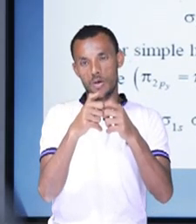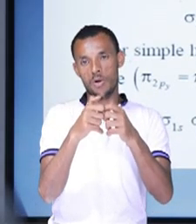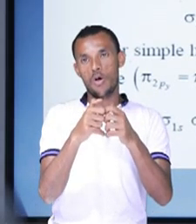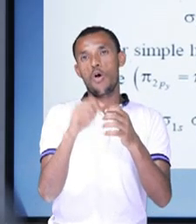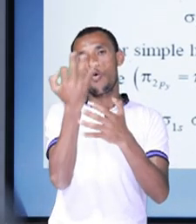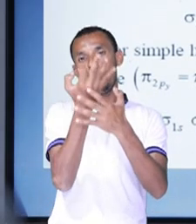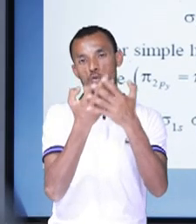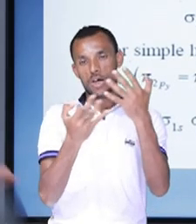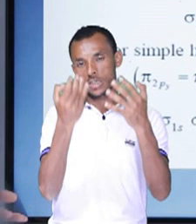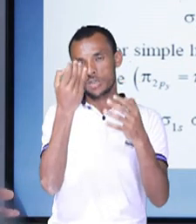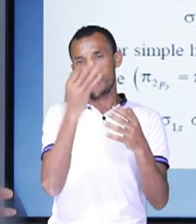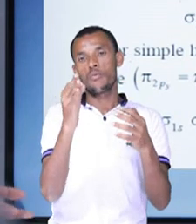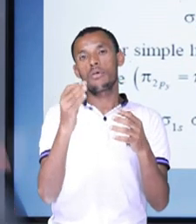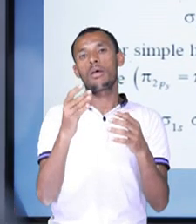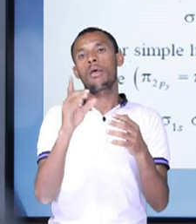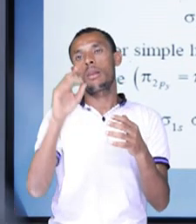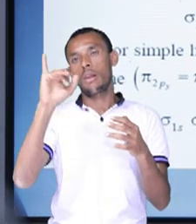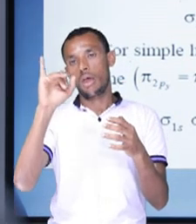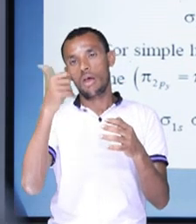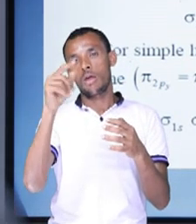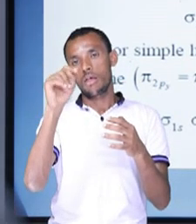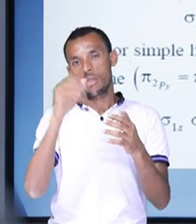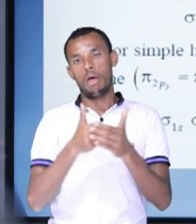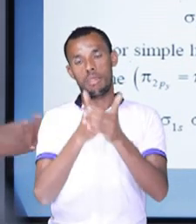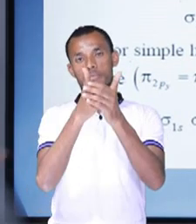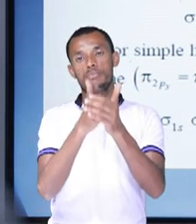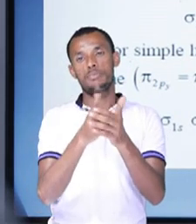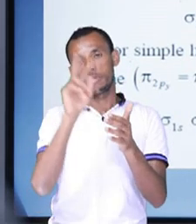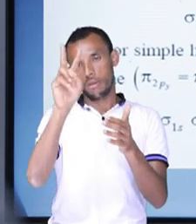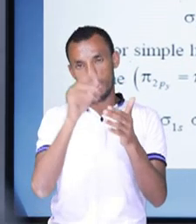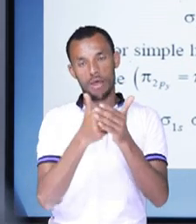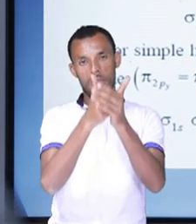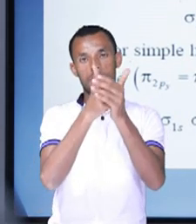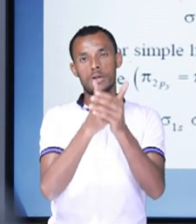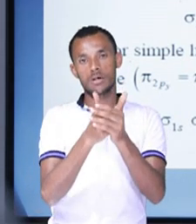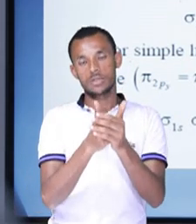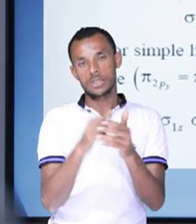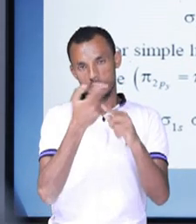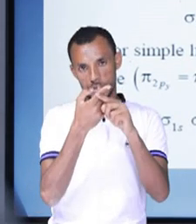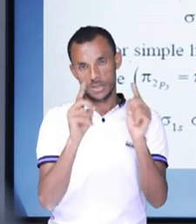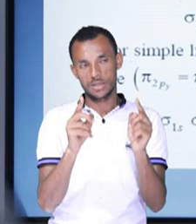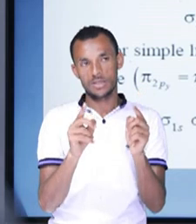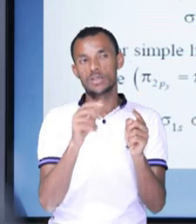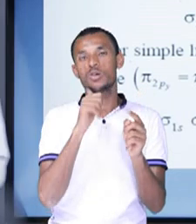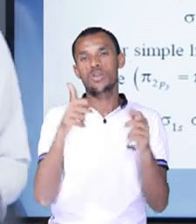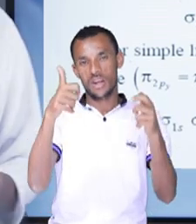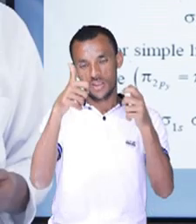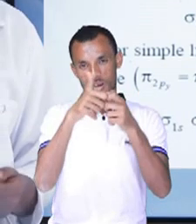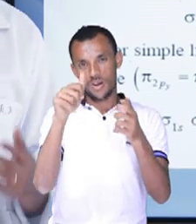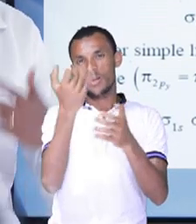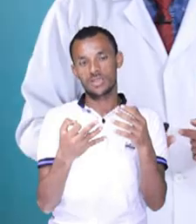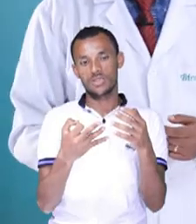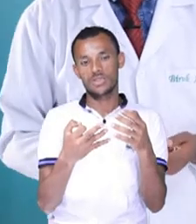know, diatomic. Atom is atom. Di means two. The electron configurations of diatomic species, not the electron